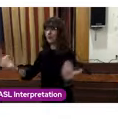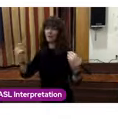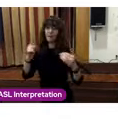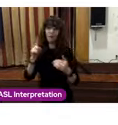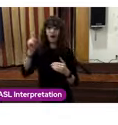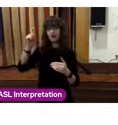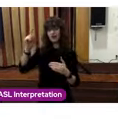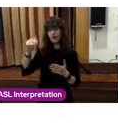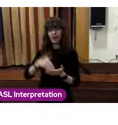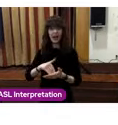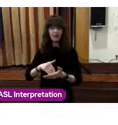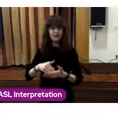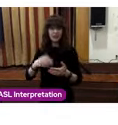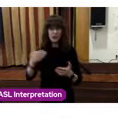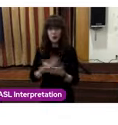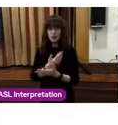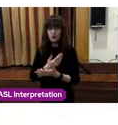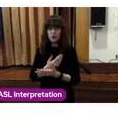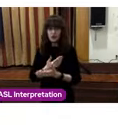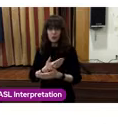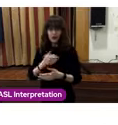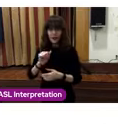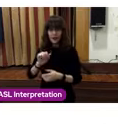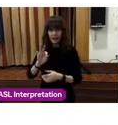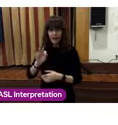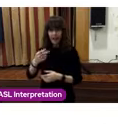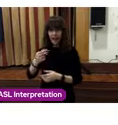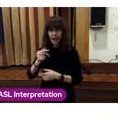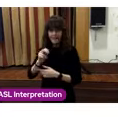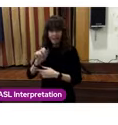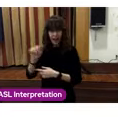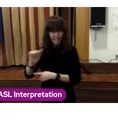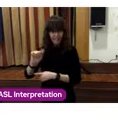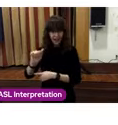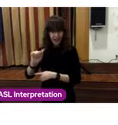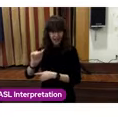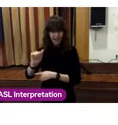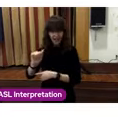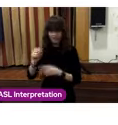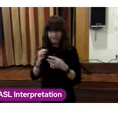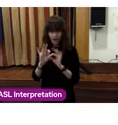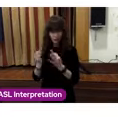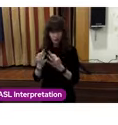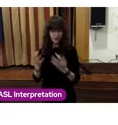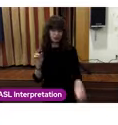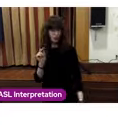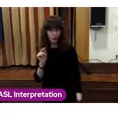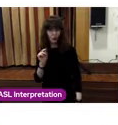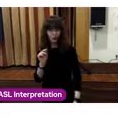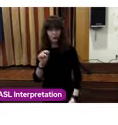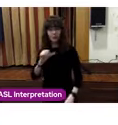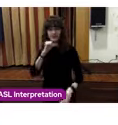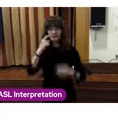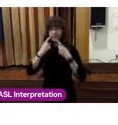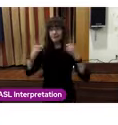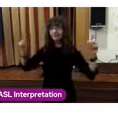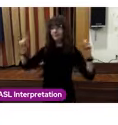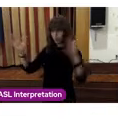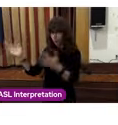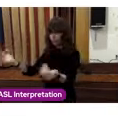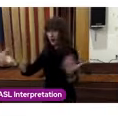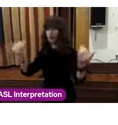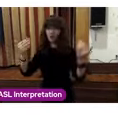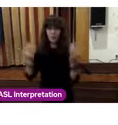Afghan families who were fleeing. There wasn't this very public declaration of a number. Or even a few years